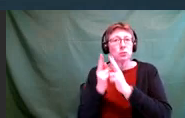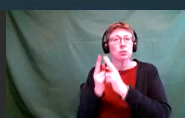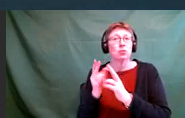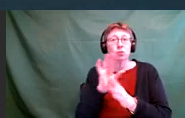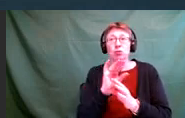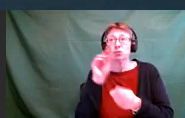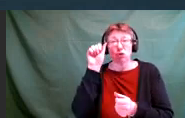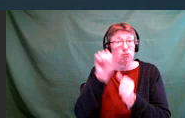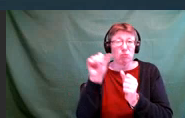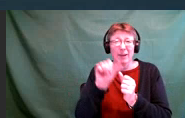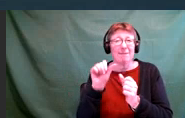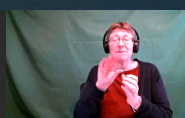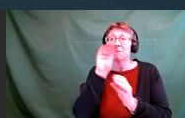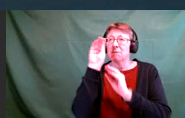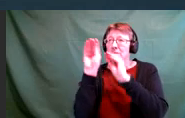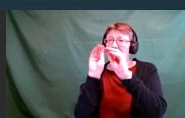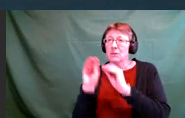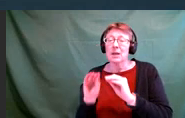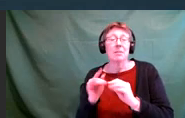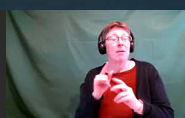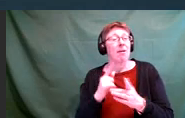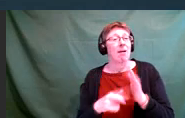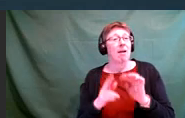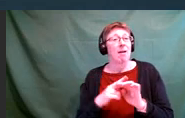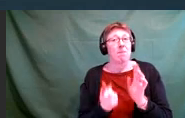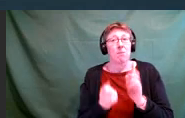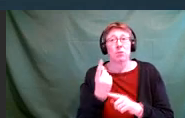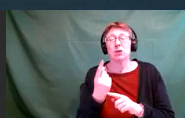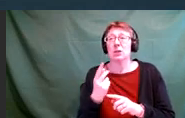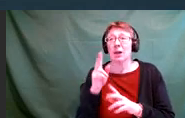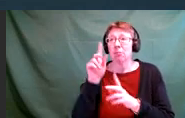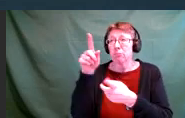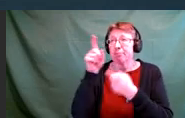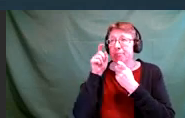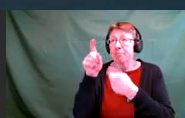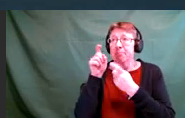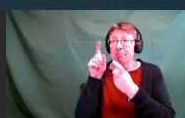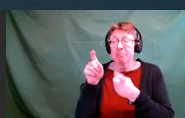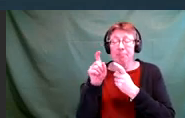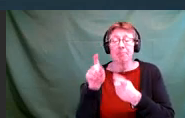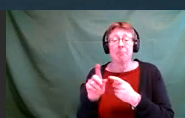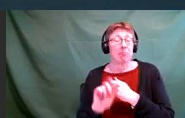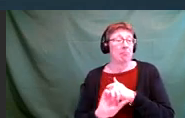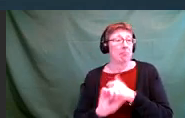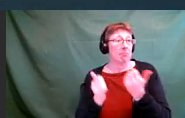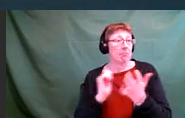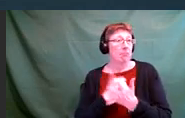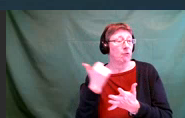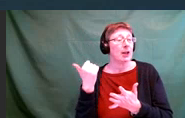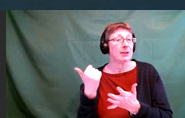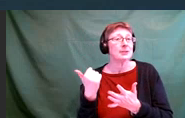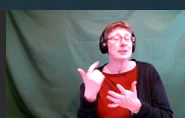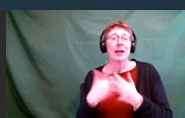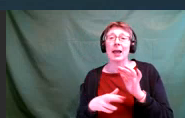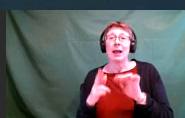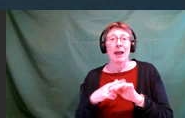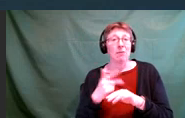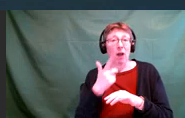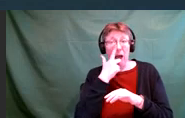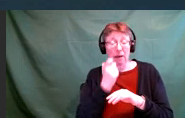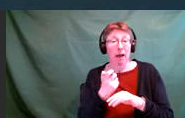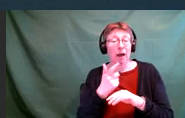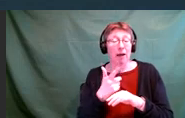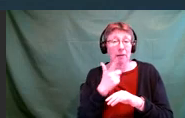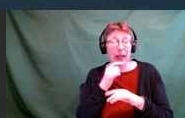to watch. So if you've had a chance to watch some or all of them, then great. If not, you've got plenty of time